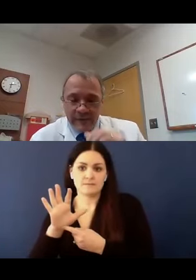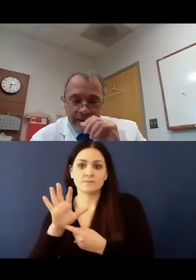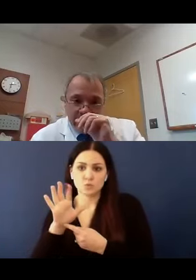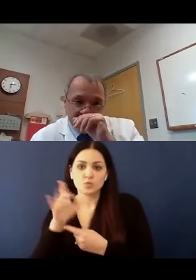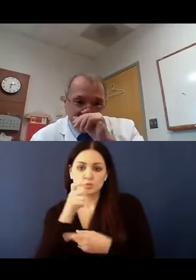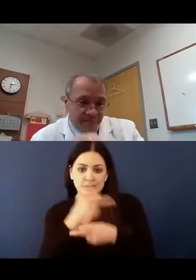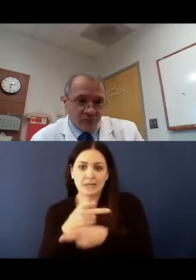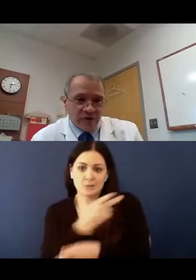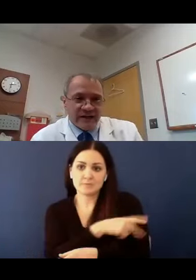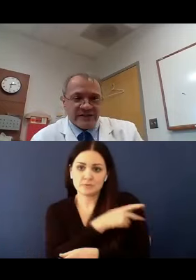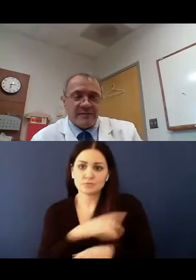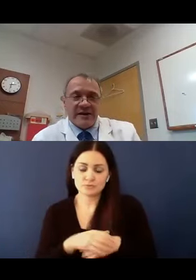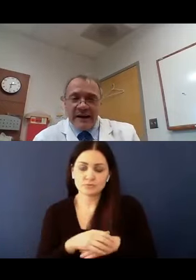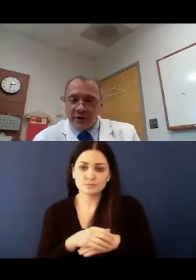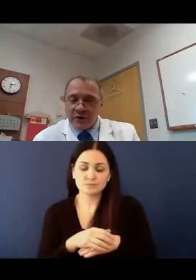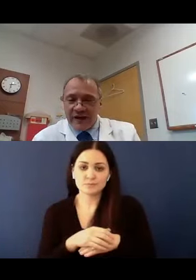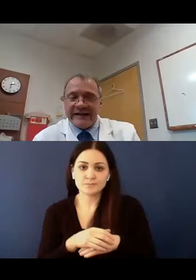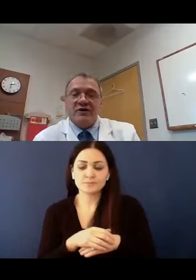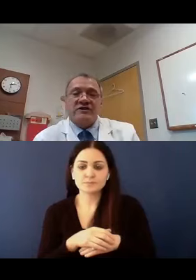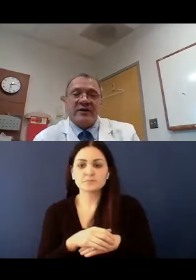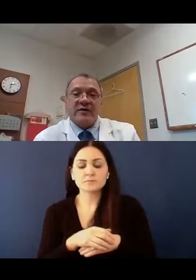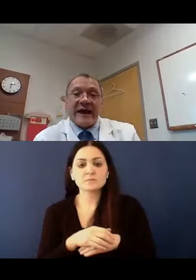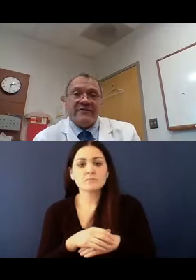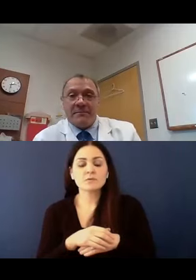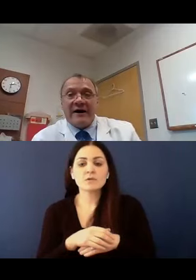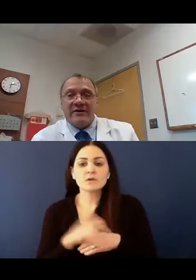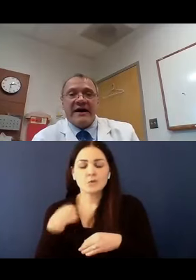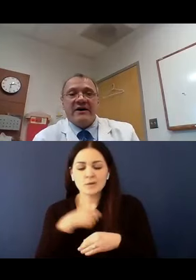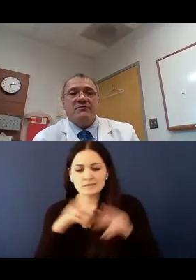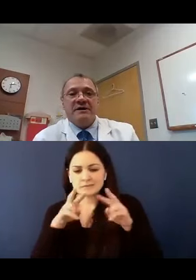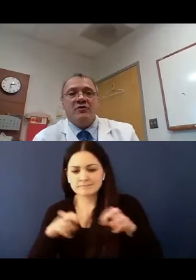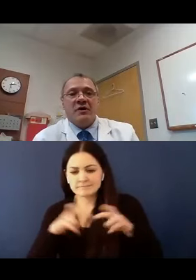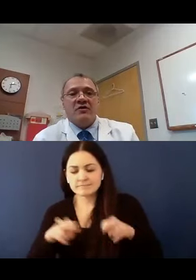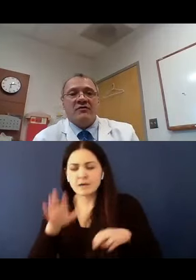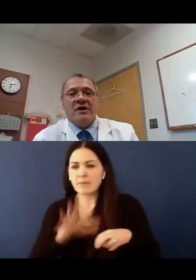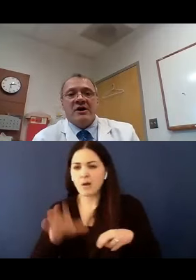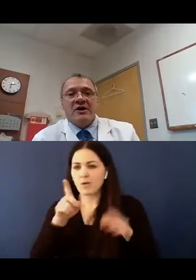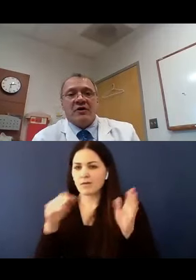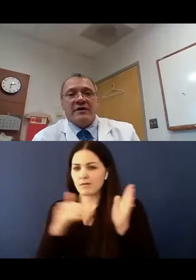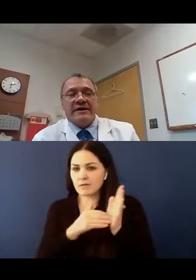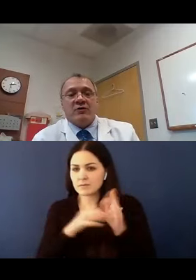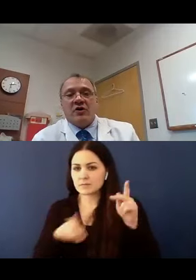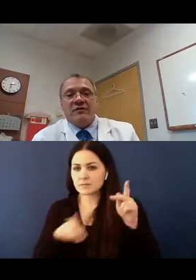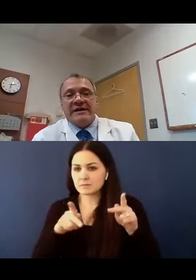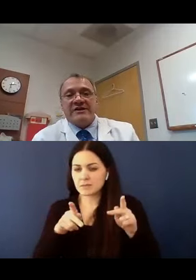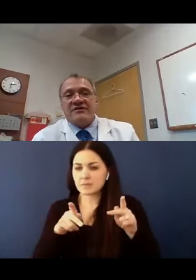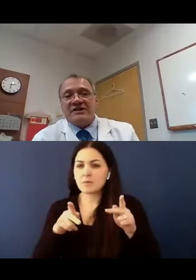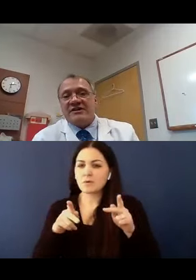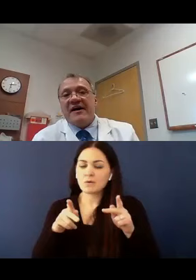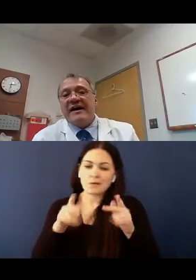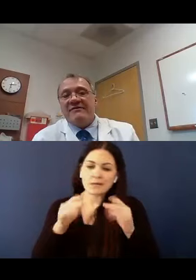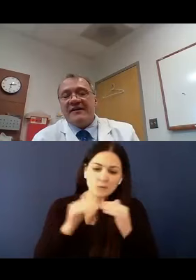personnel. We've done some of the numbers, and it looks like we have about 1,000 people who are over or equal to over the